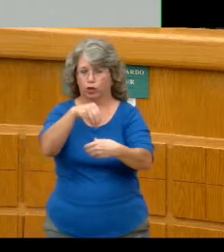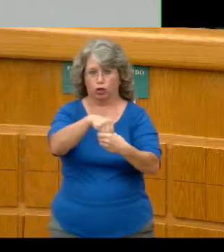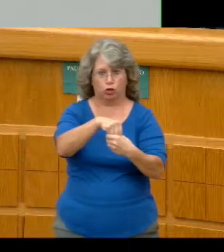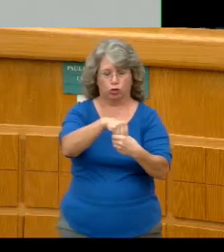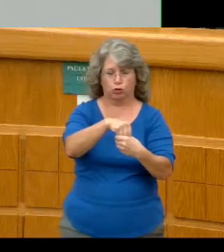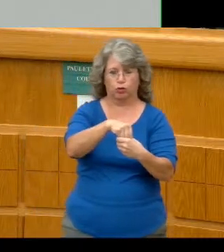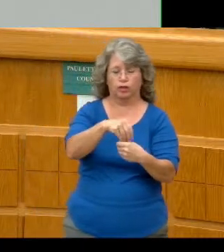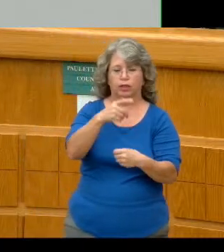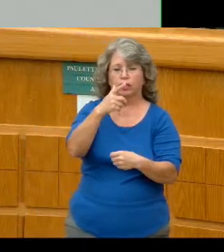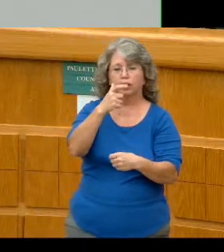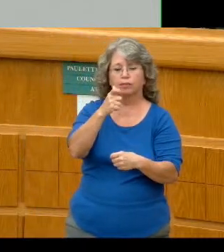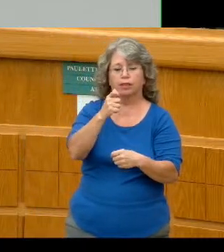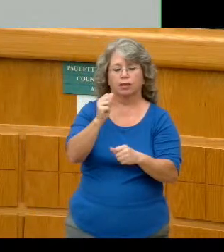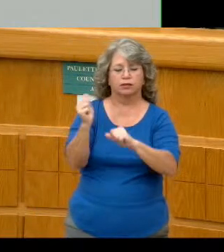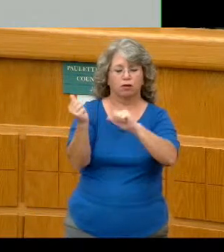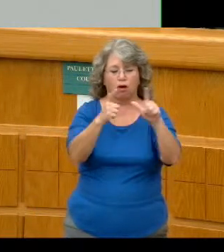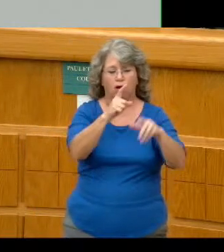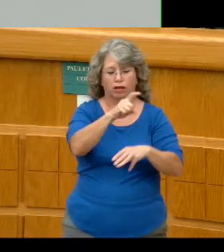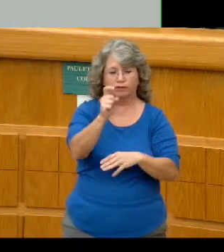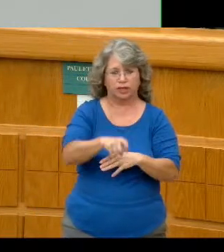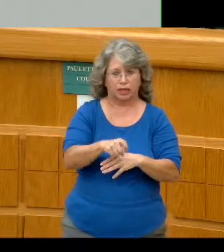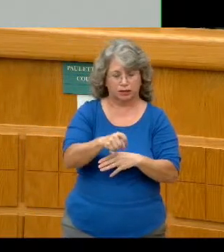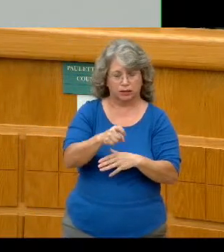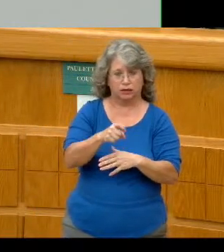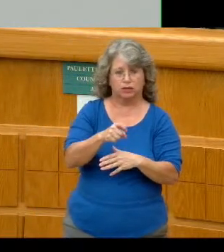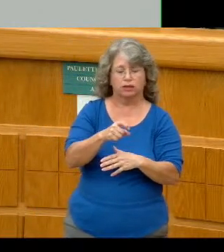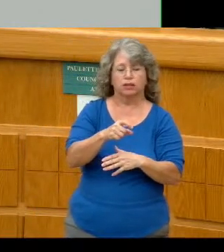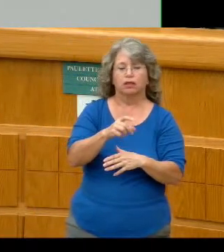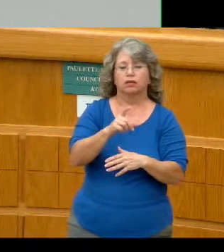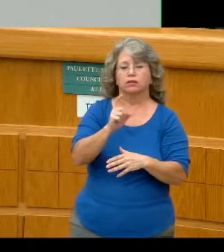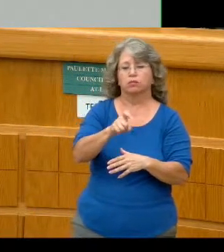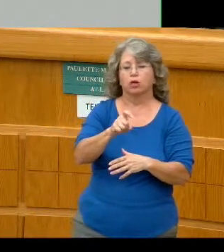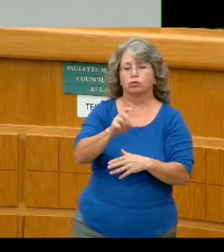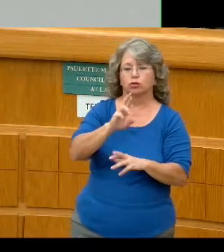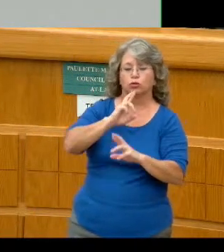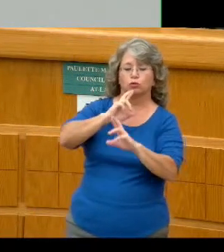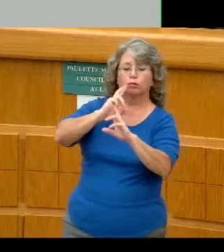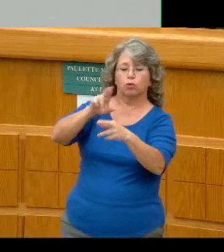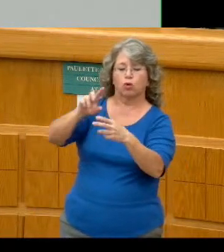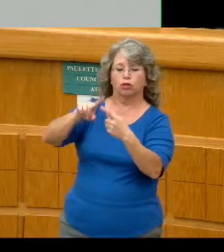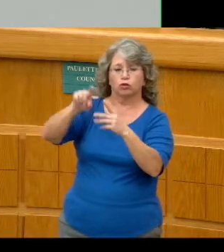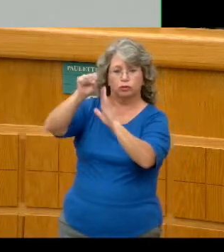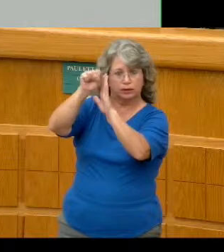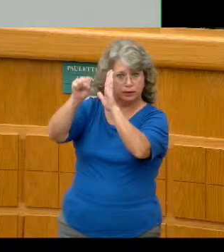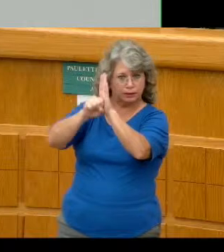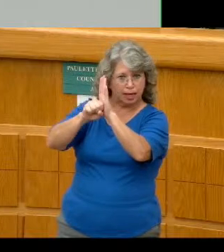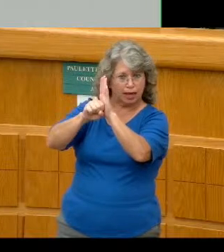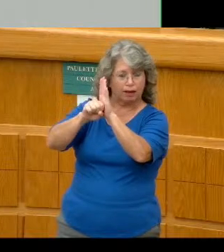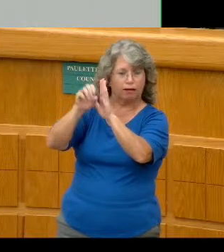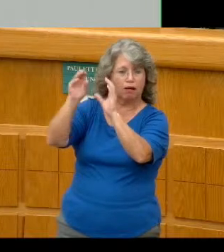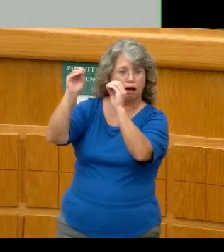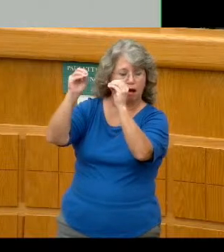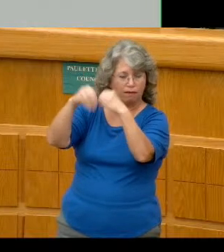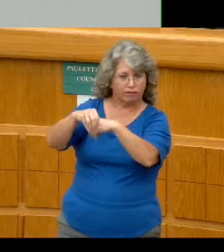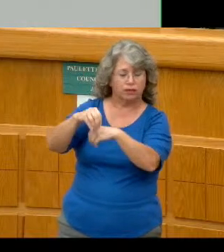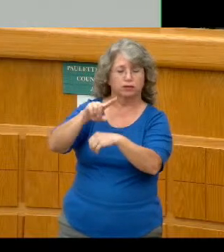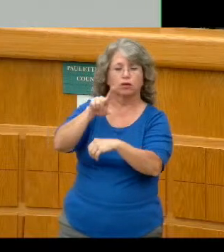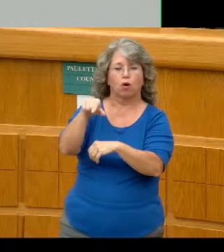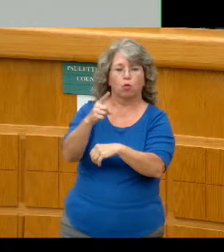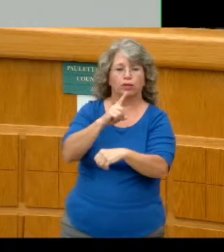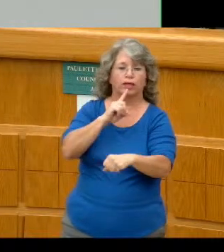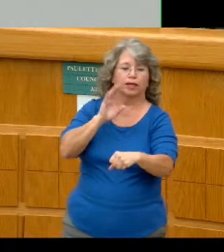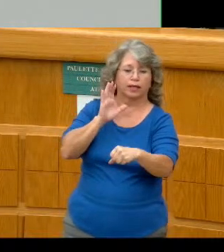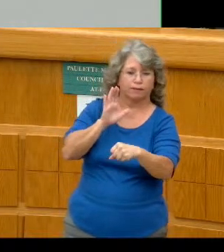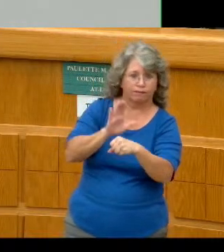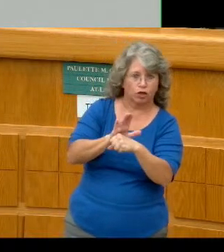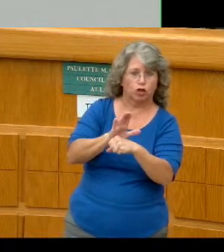with the DSHS. And if we want to be able to compare what's happening in Nueces to any other county, including the other 11 counties in the